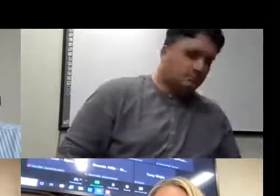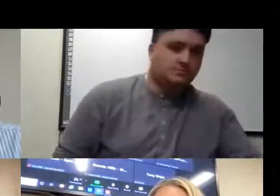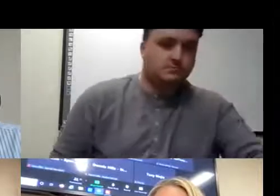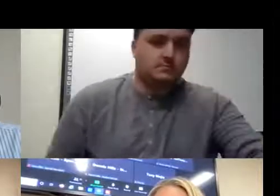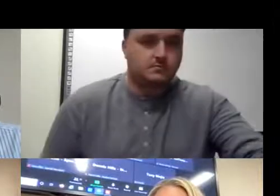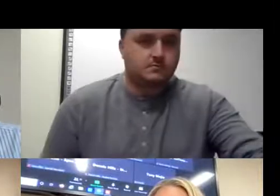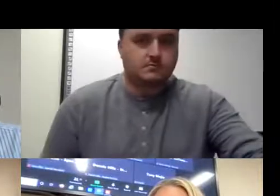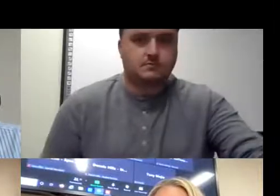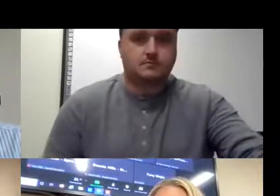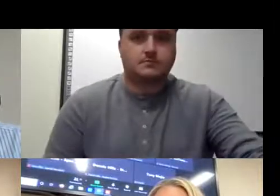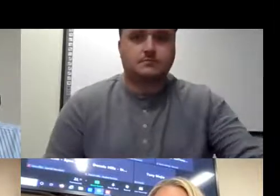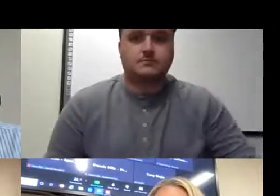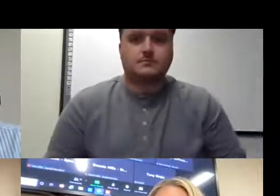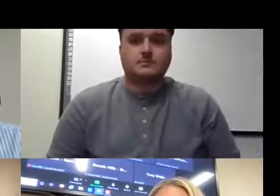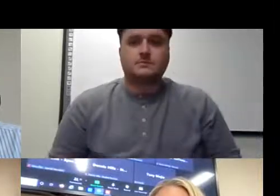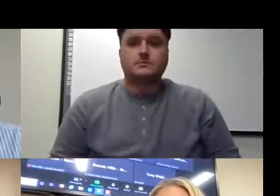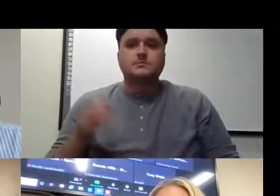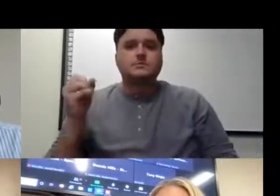So is there, I mean,